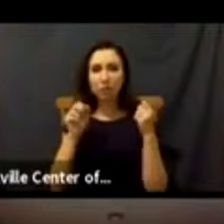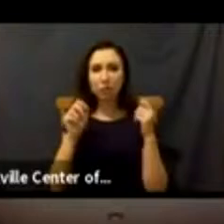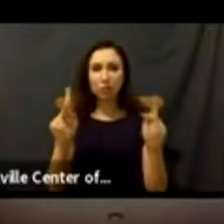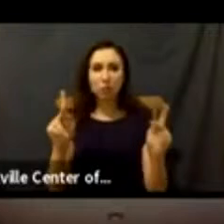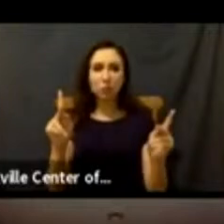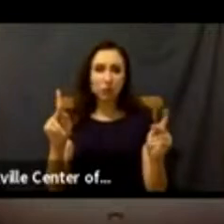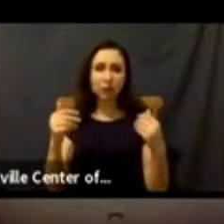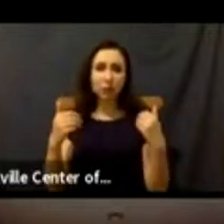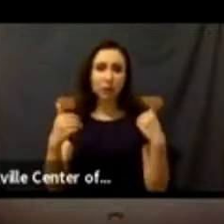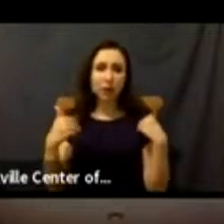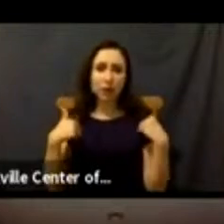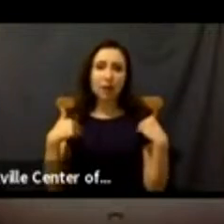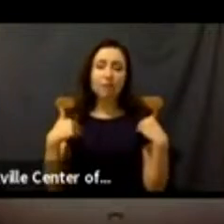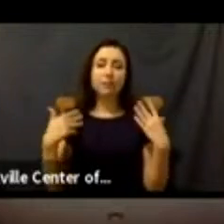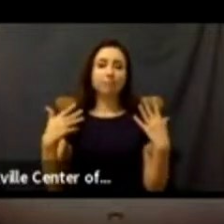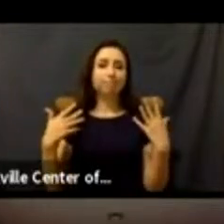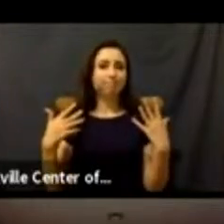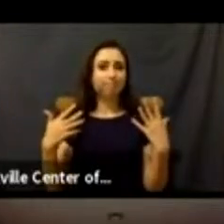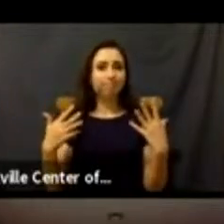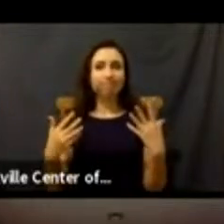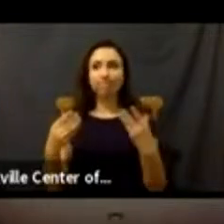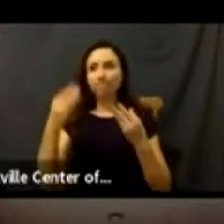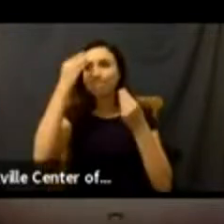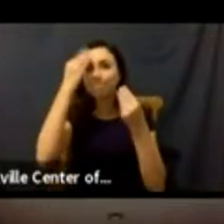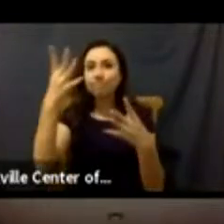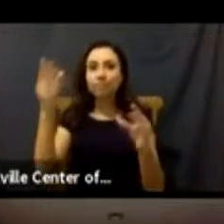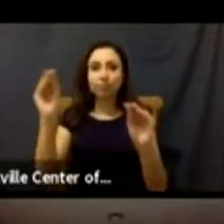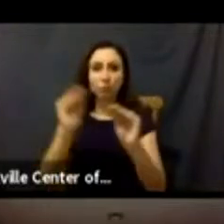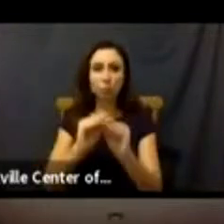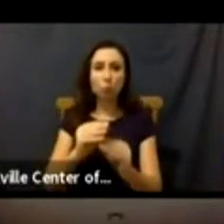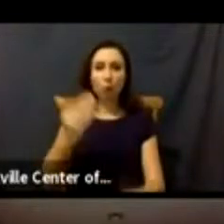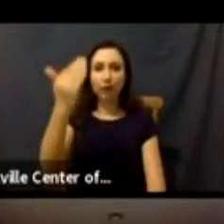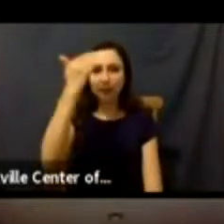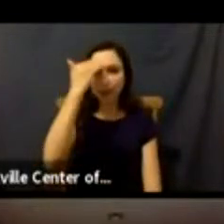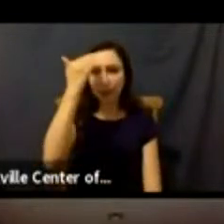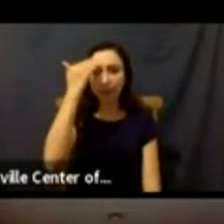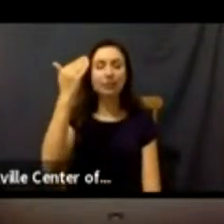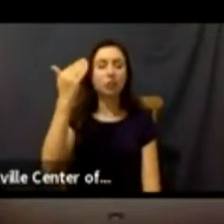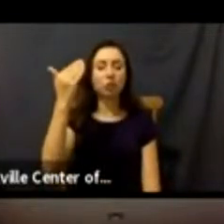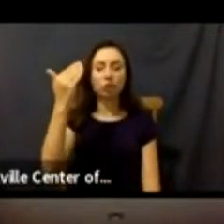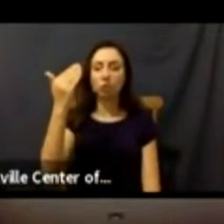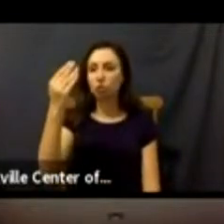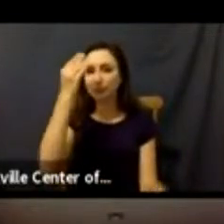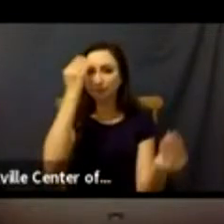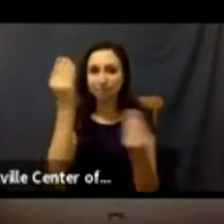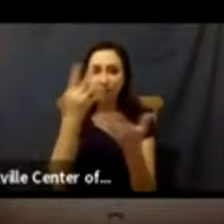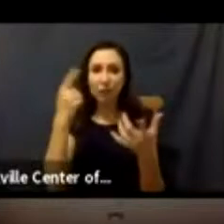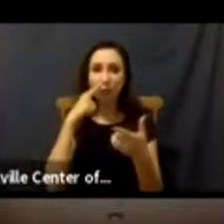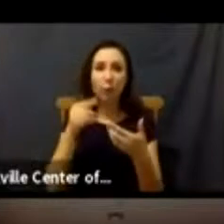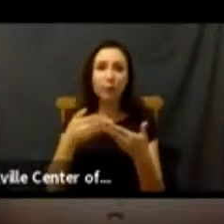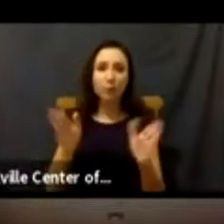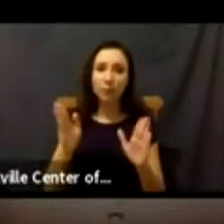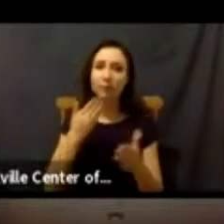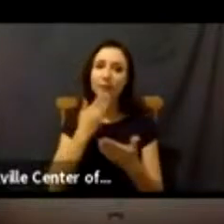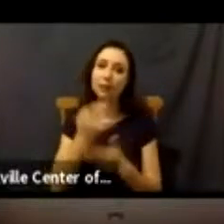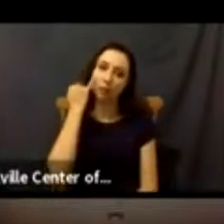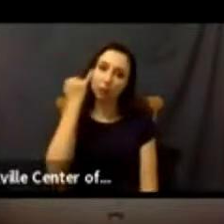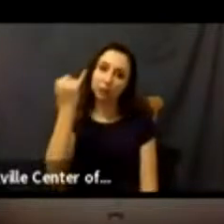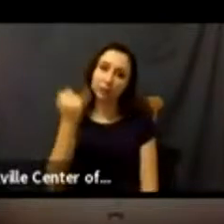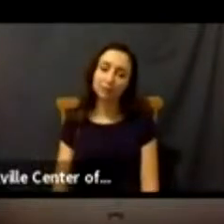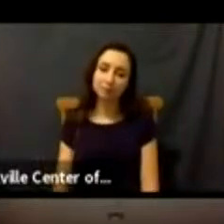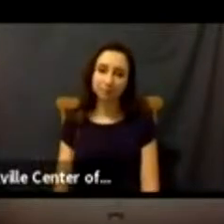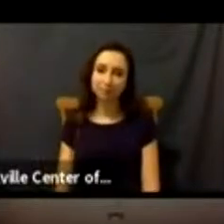have enrichment of the board and from the board to the public is always a good idea. Agreed.